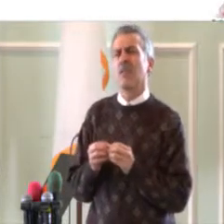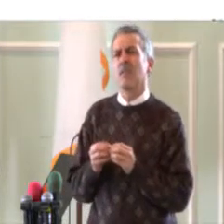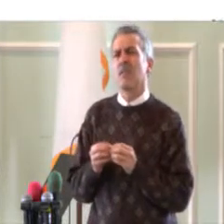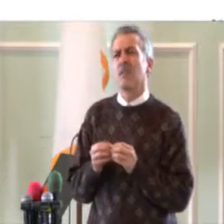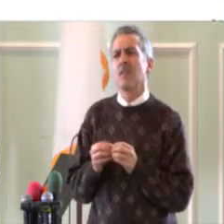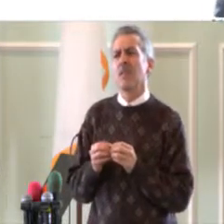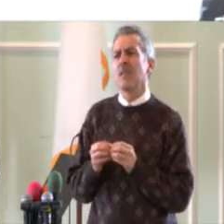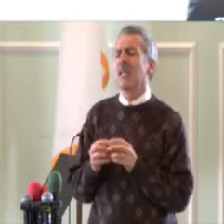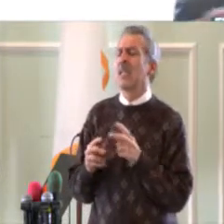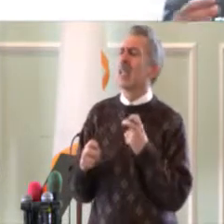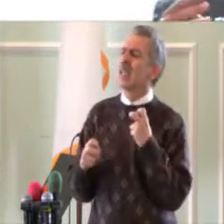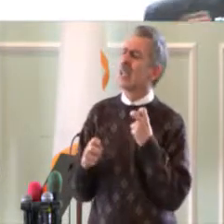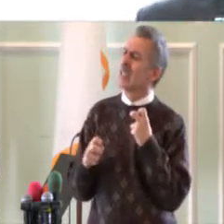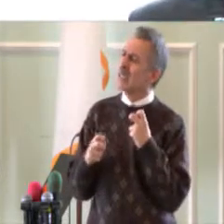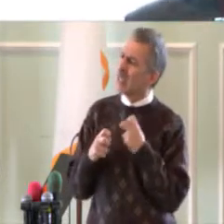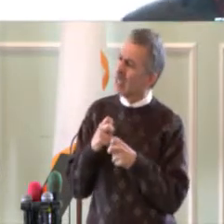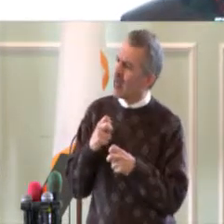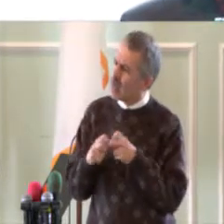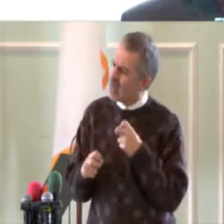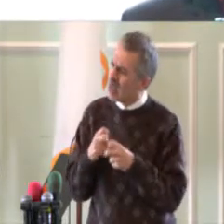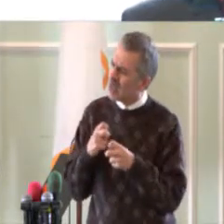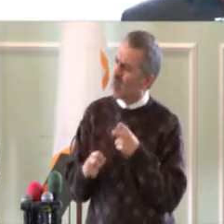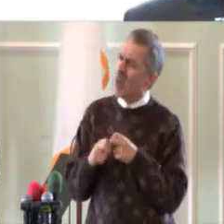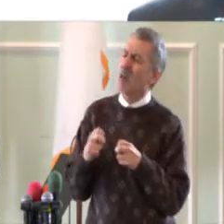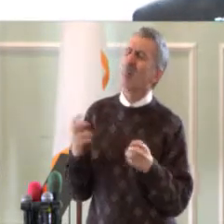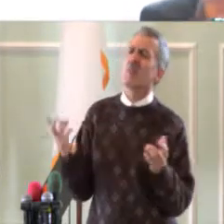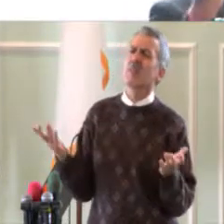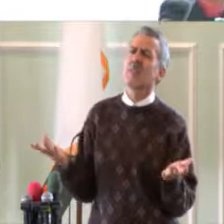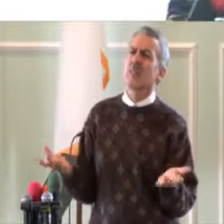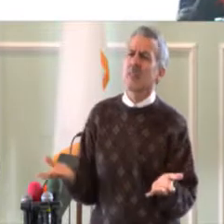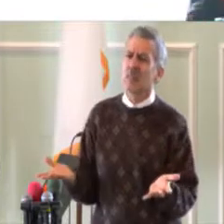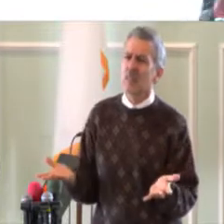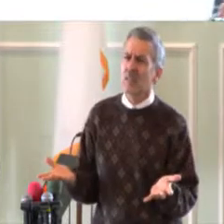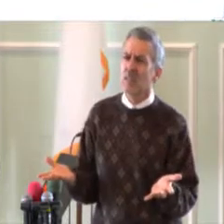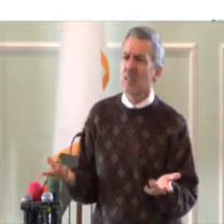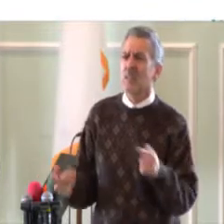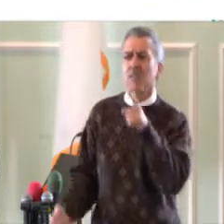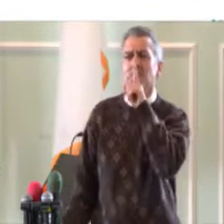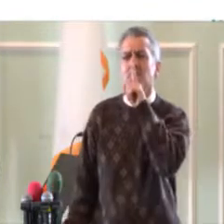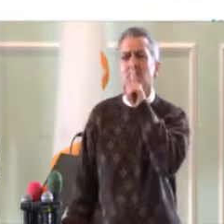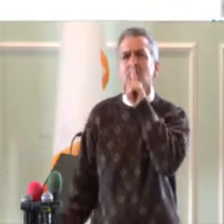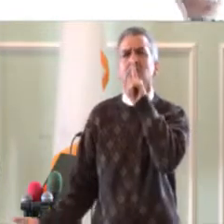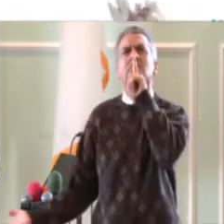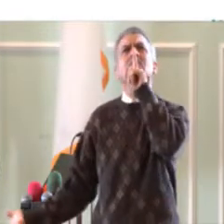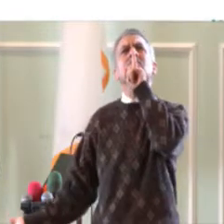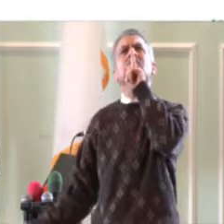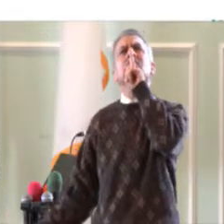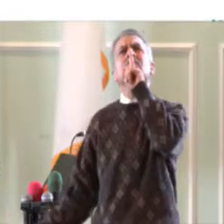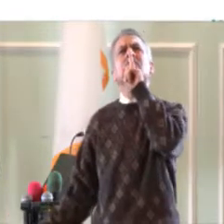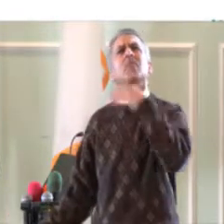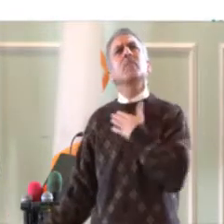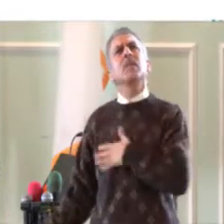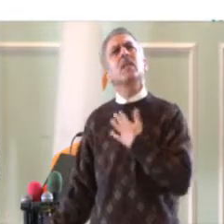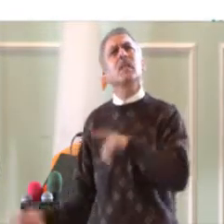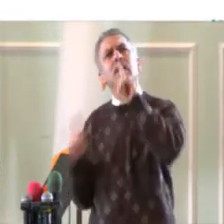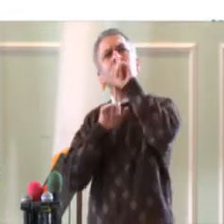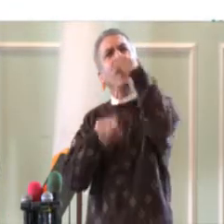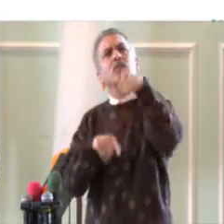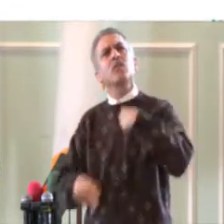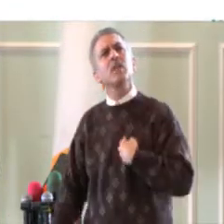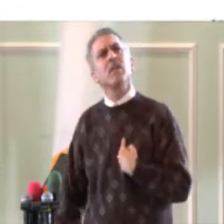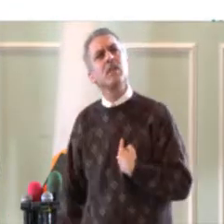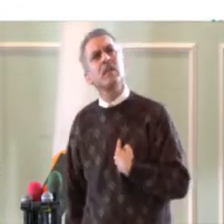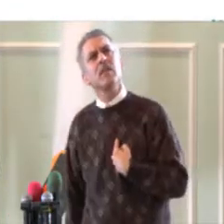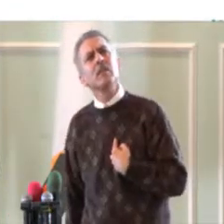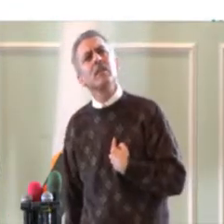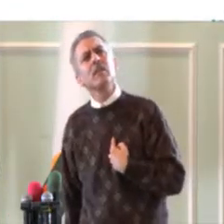cannot deal with this problem. And yet you are silent. Why don't you answer me?